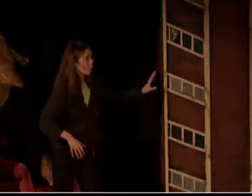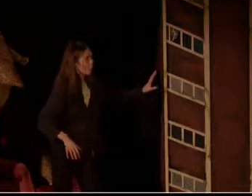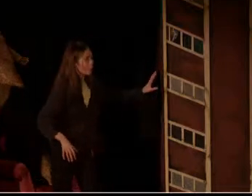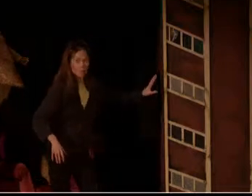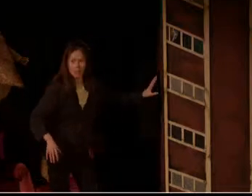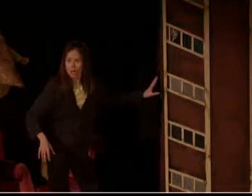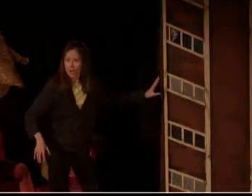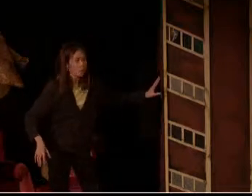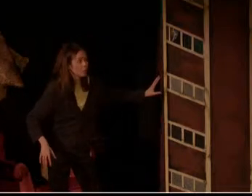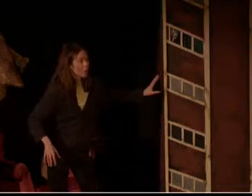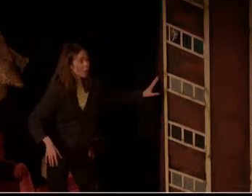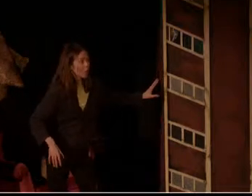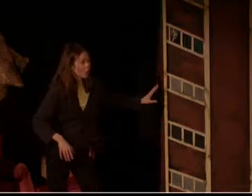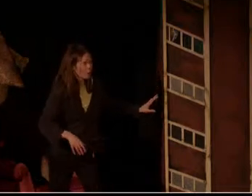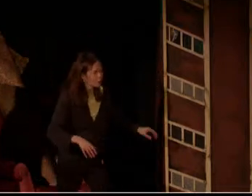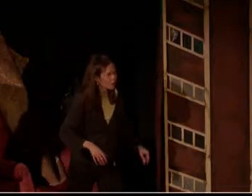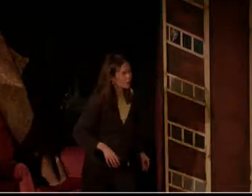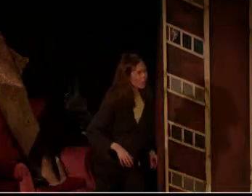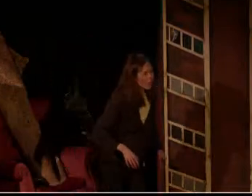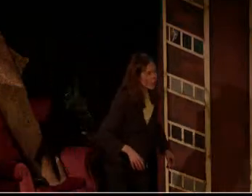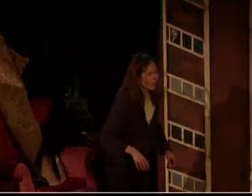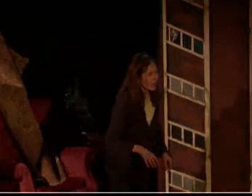Chippy! Chippy, chip, chip!